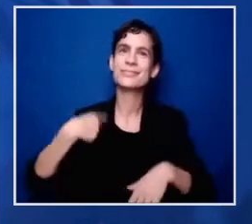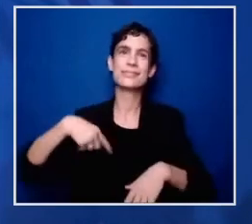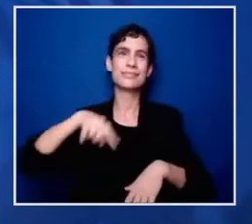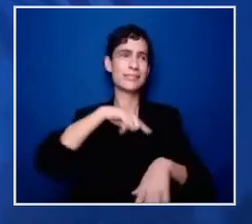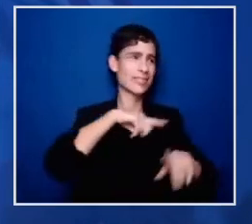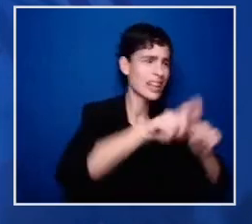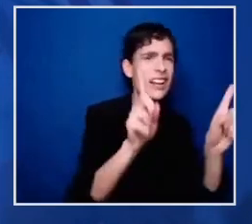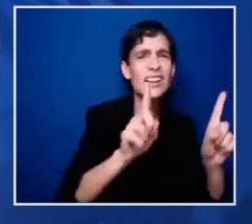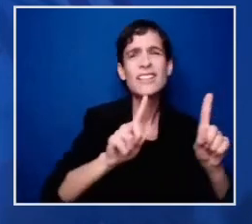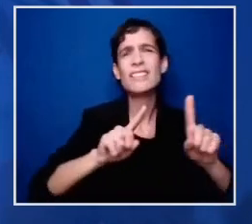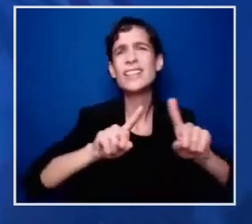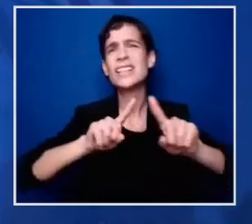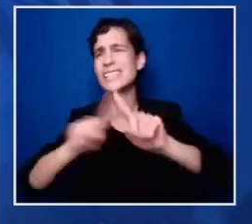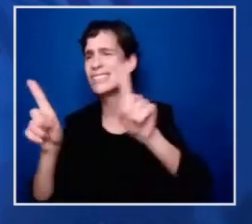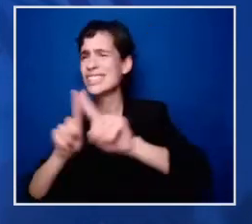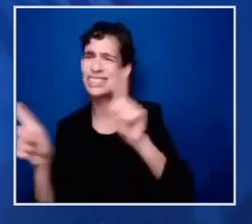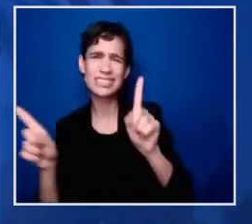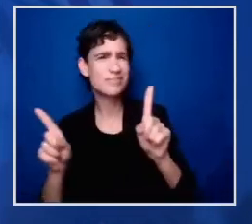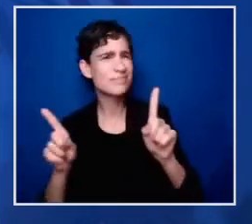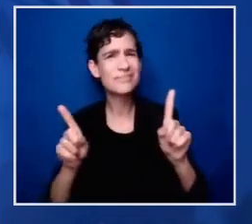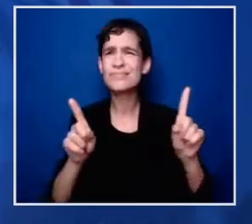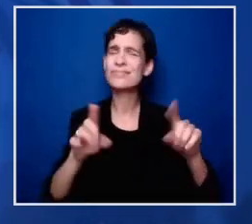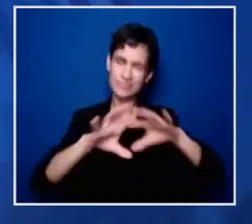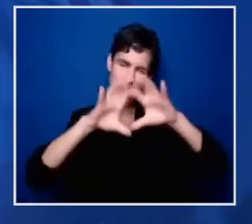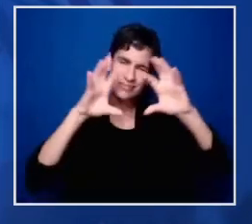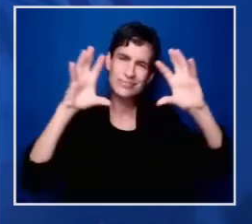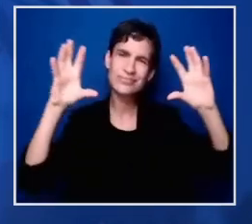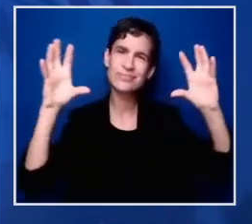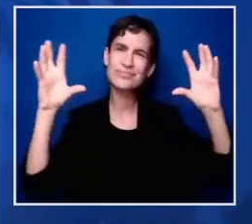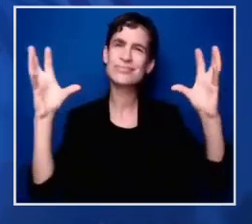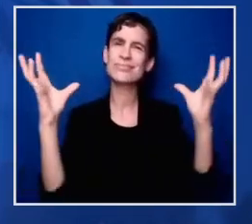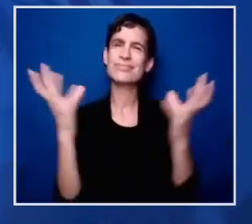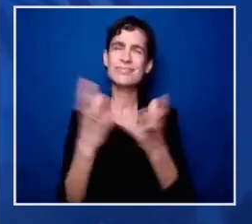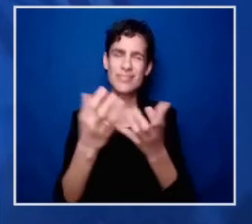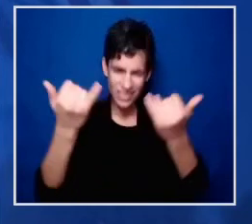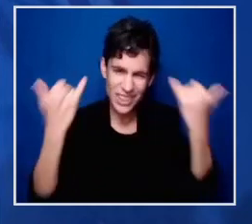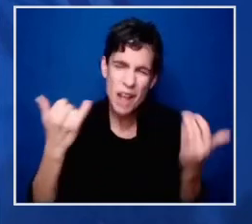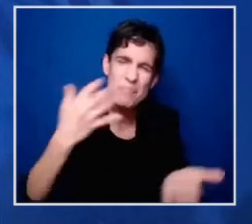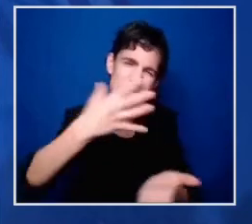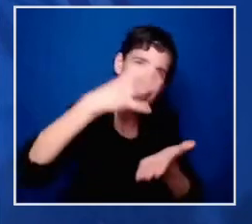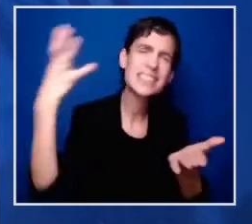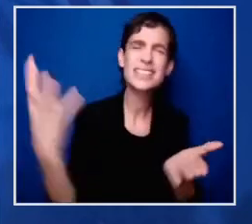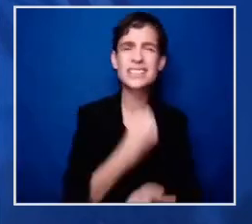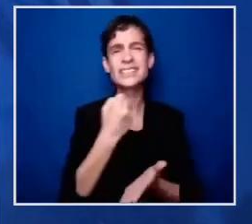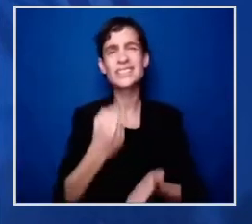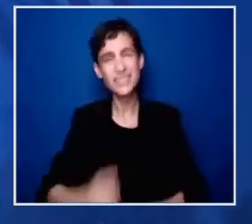y ya es tiempo, conmigo empezaré.